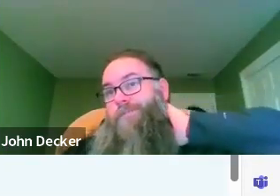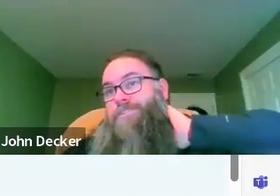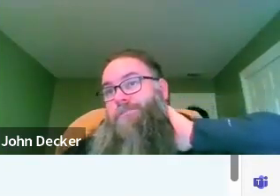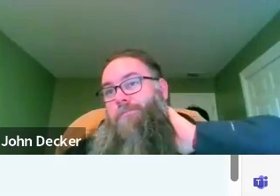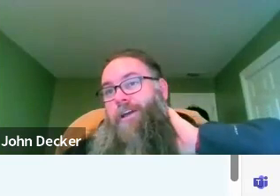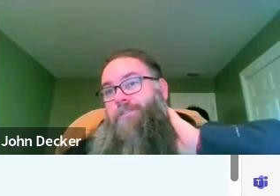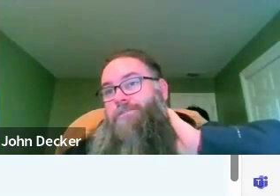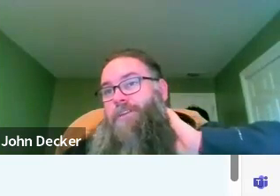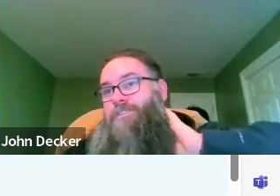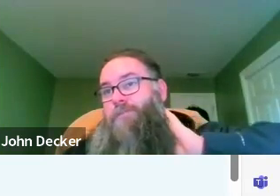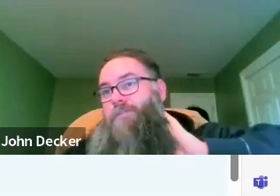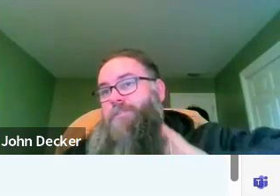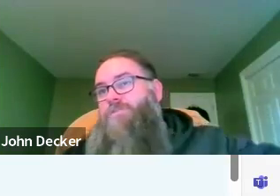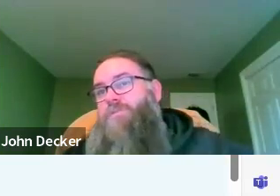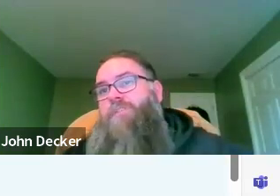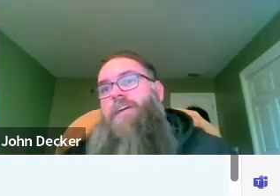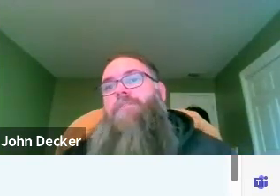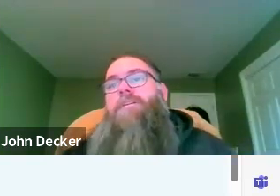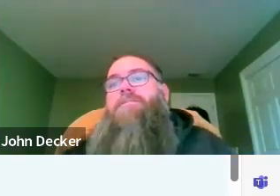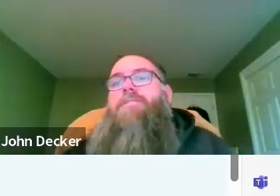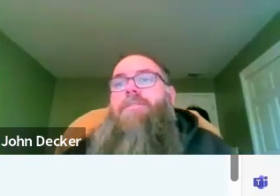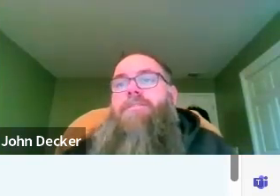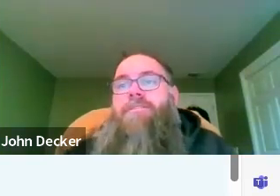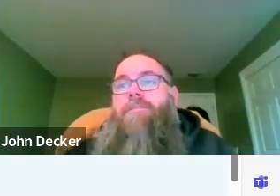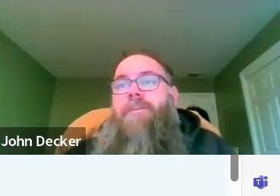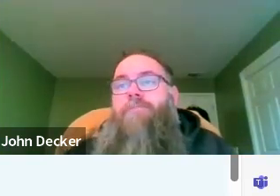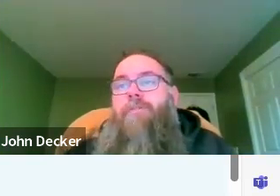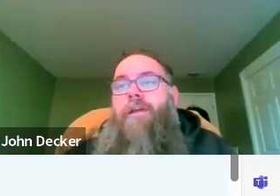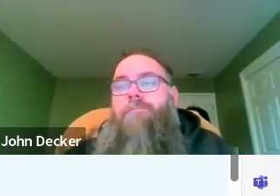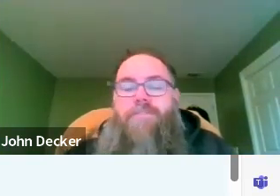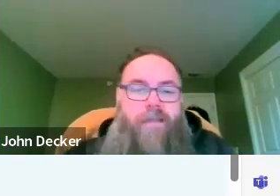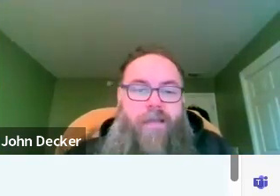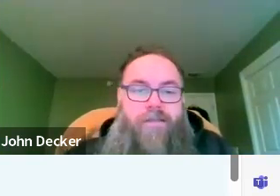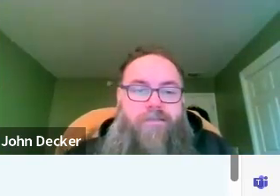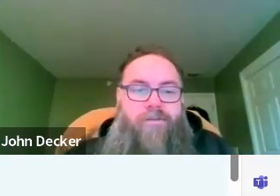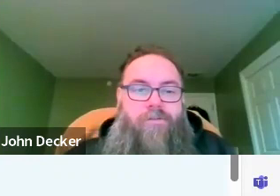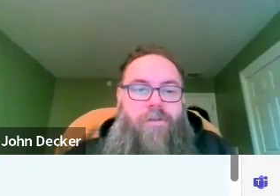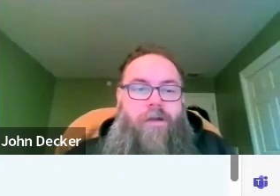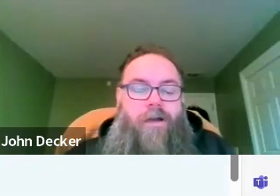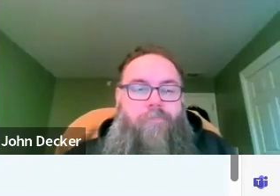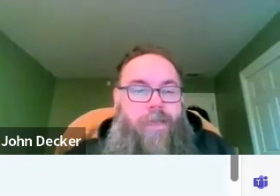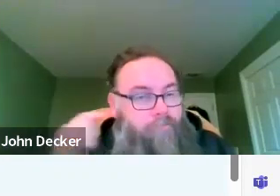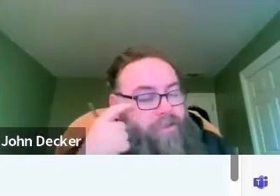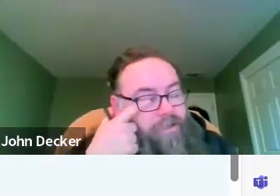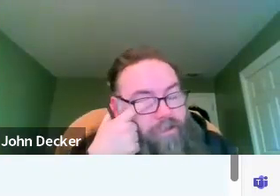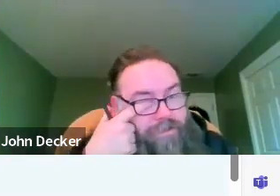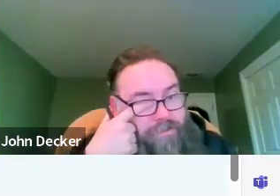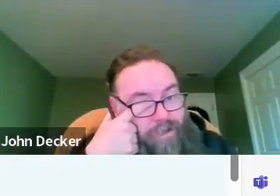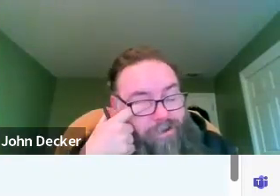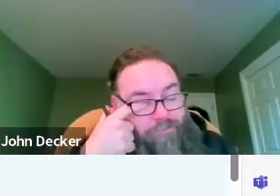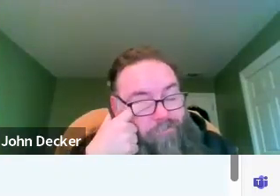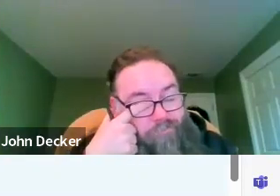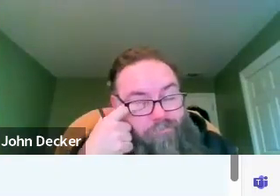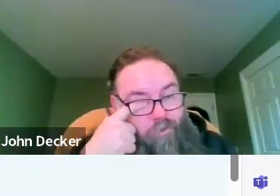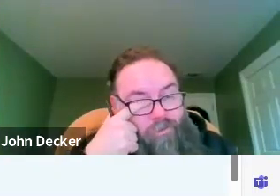form, fact sheet for providers, fact sheet for individuals and families, CCP program design guidance. So yeah, I think